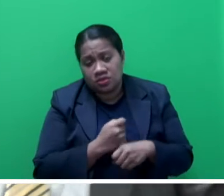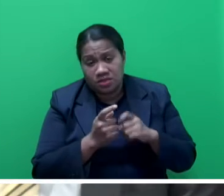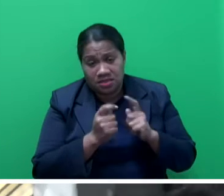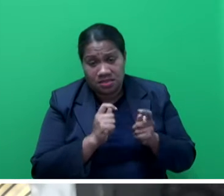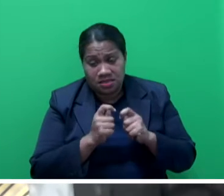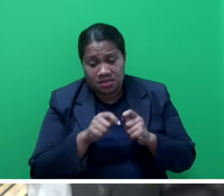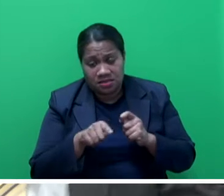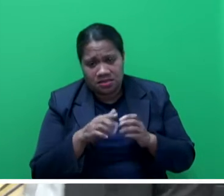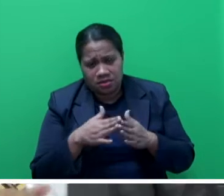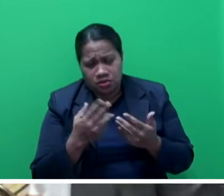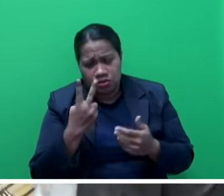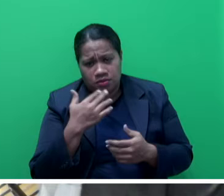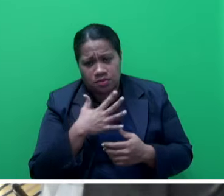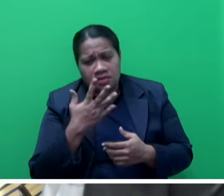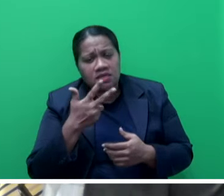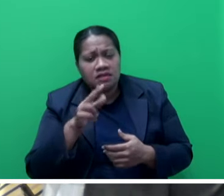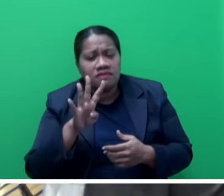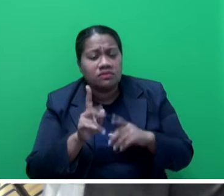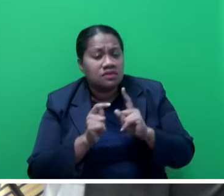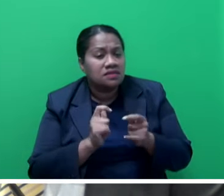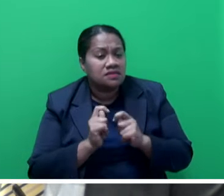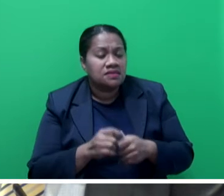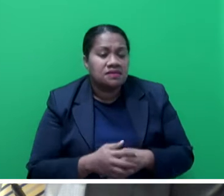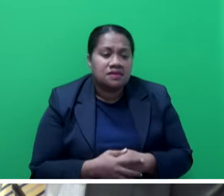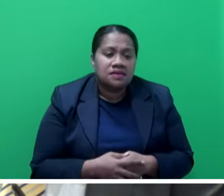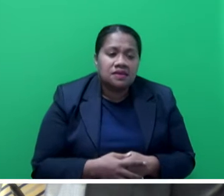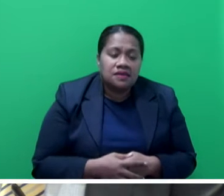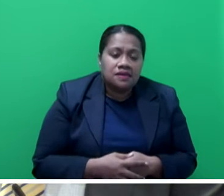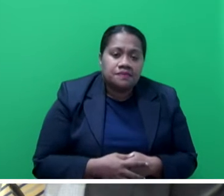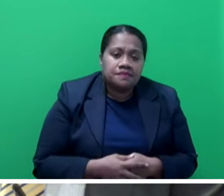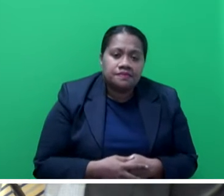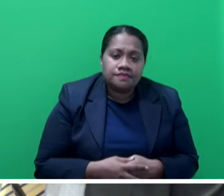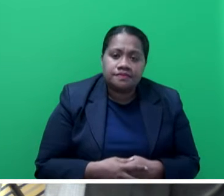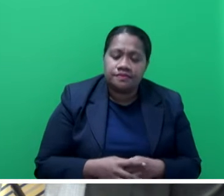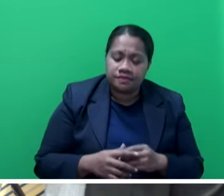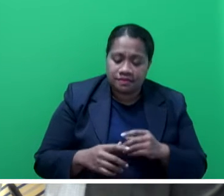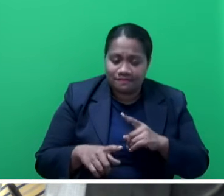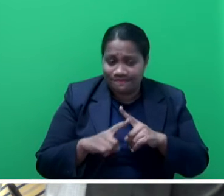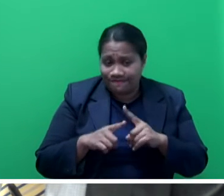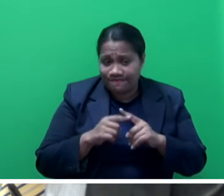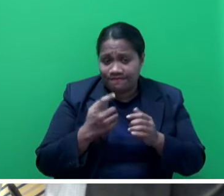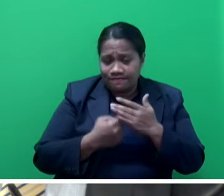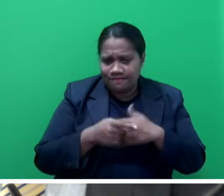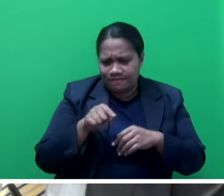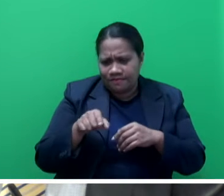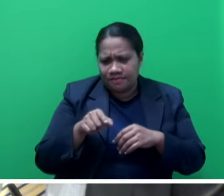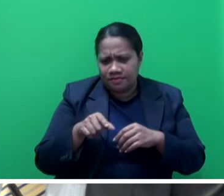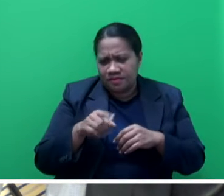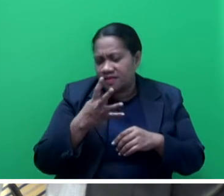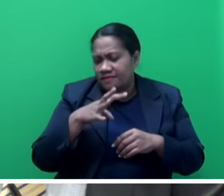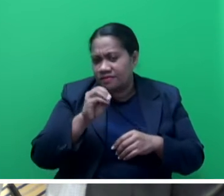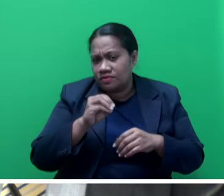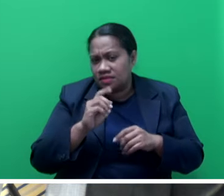stands at 484 tests per positive case diagnosed, with a ratio of 40 tests